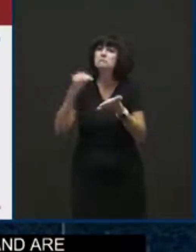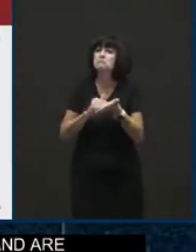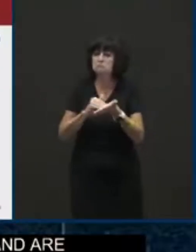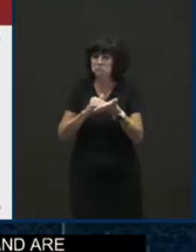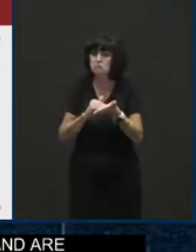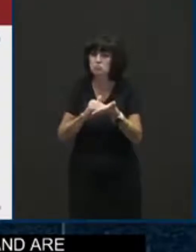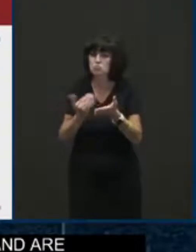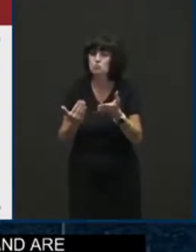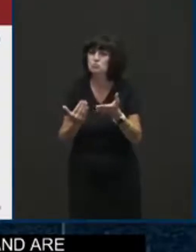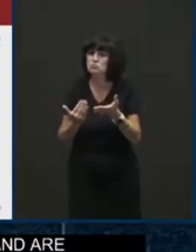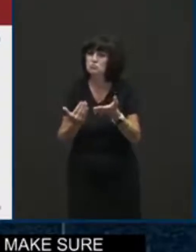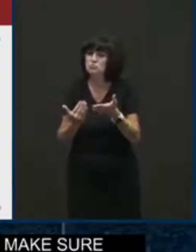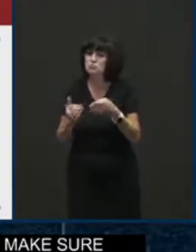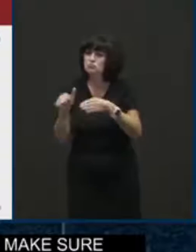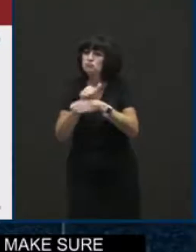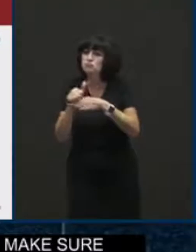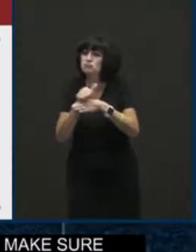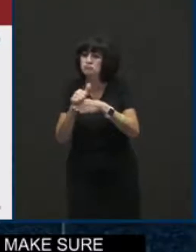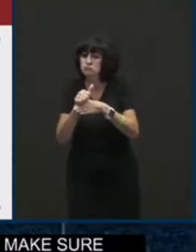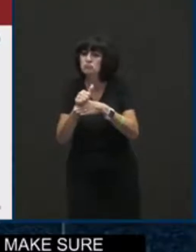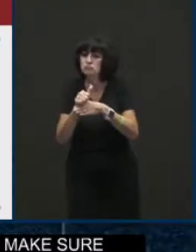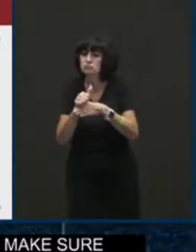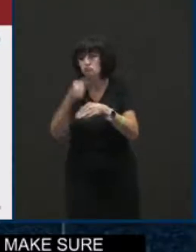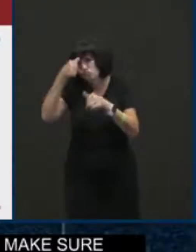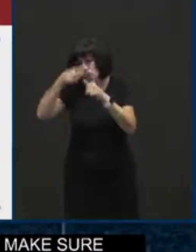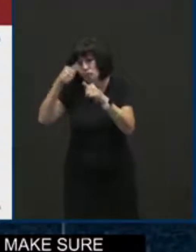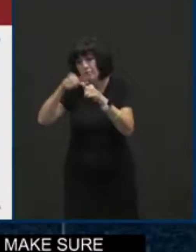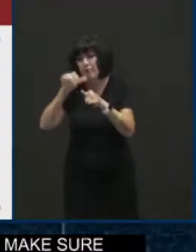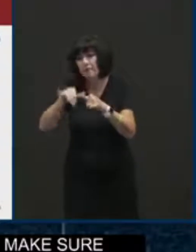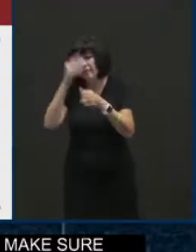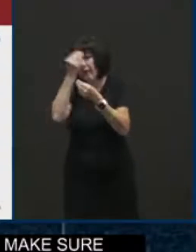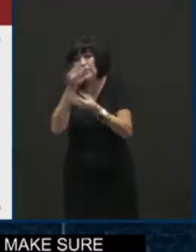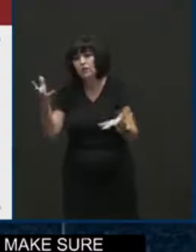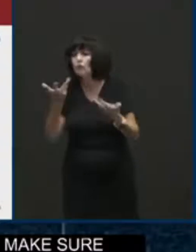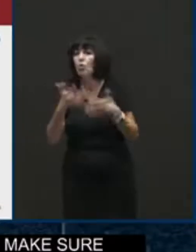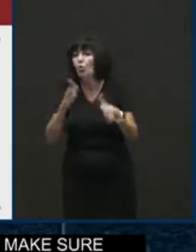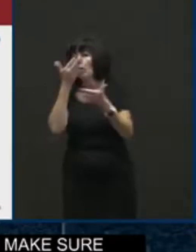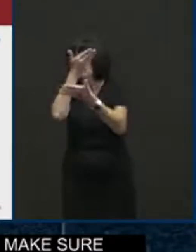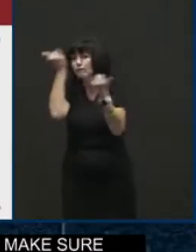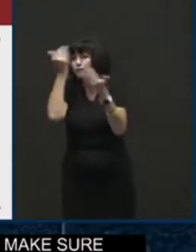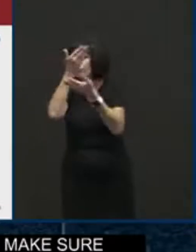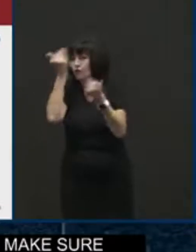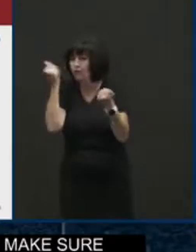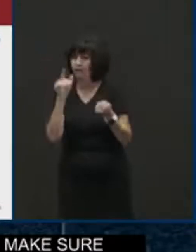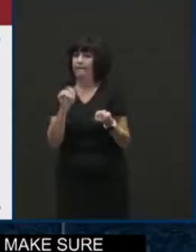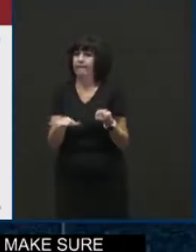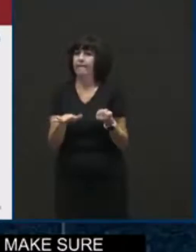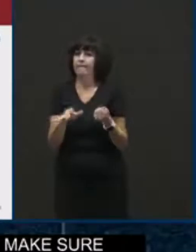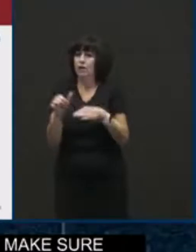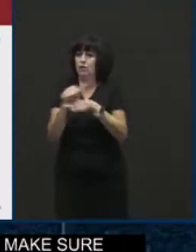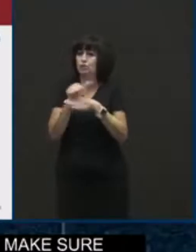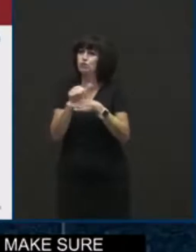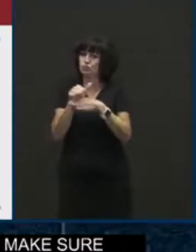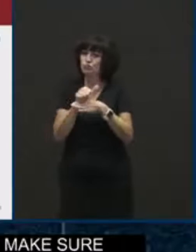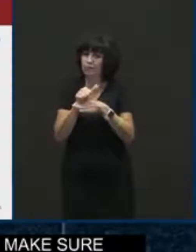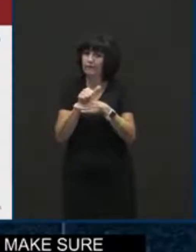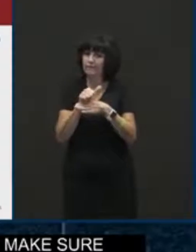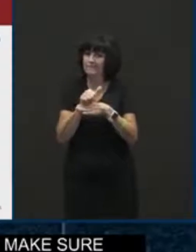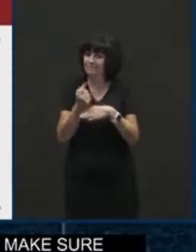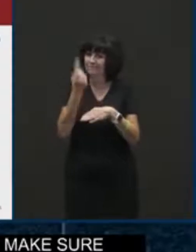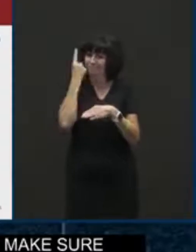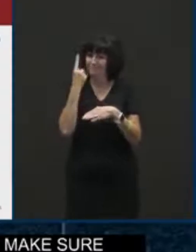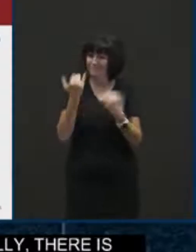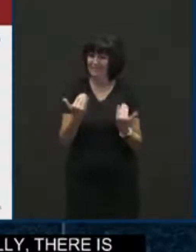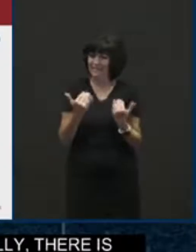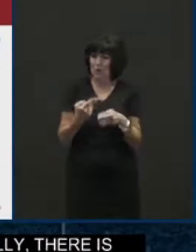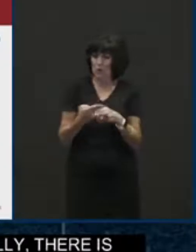new staff in a lot of these facilities, so again, we just got to make sure as we enter into the flu season that